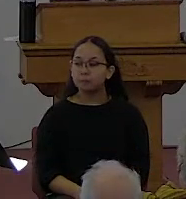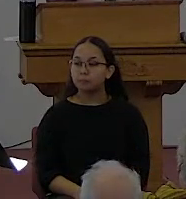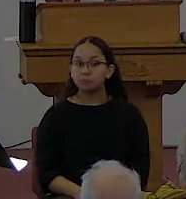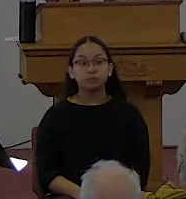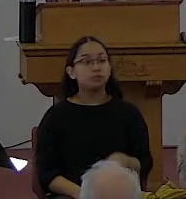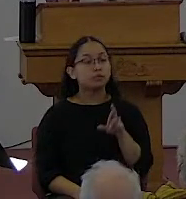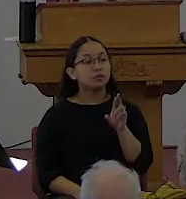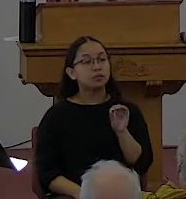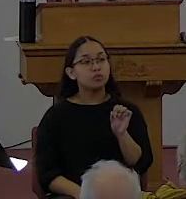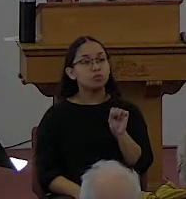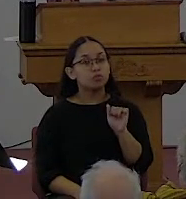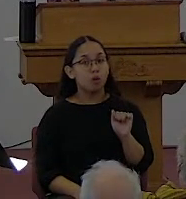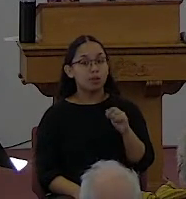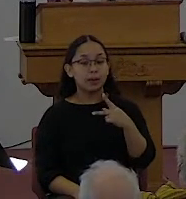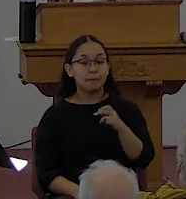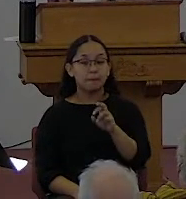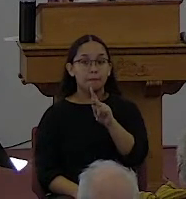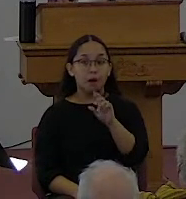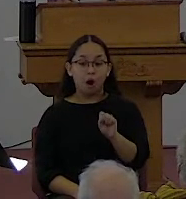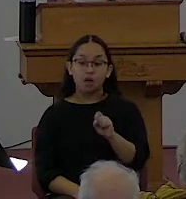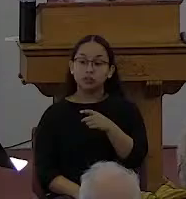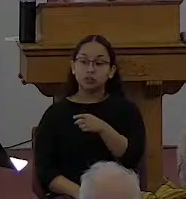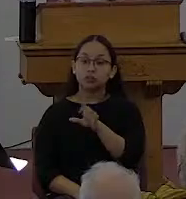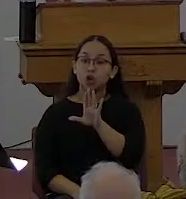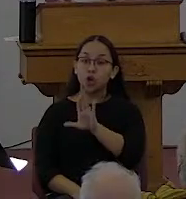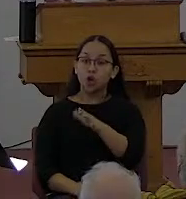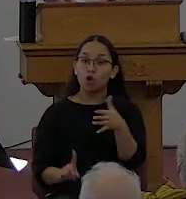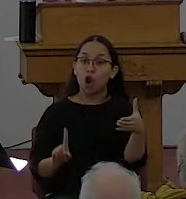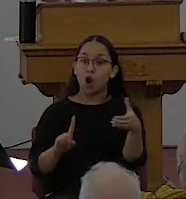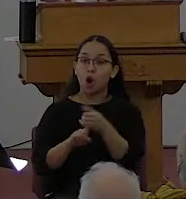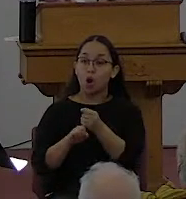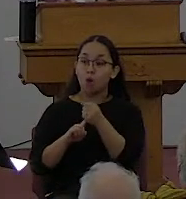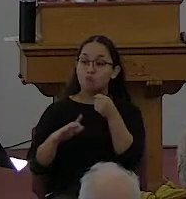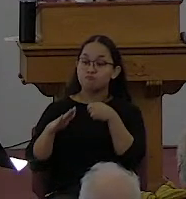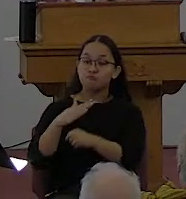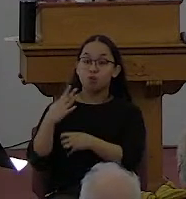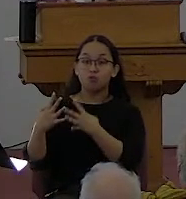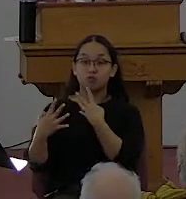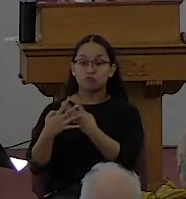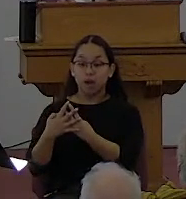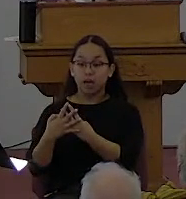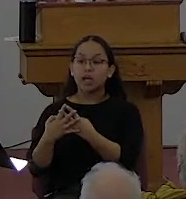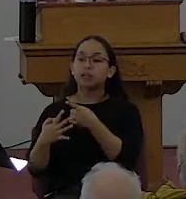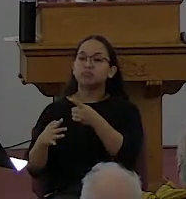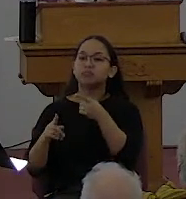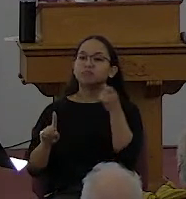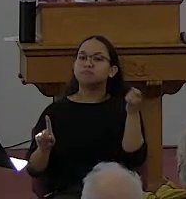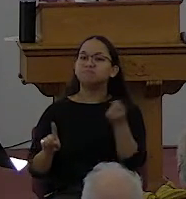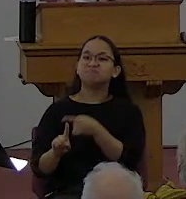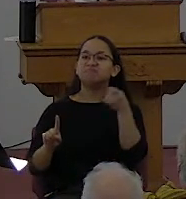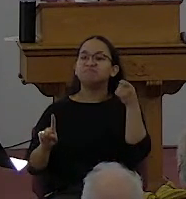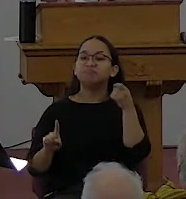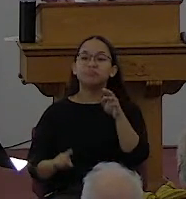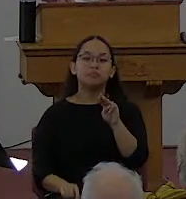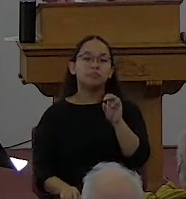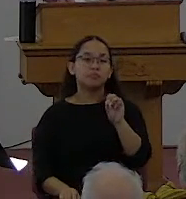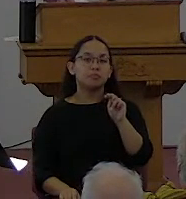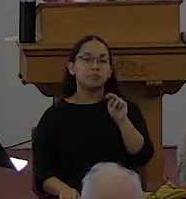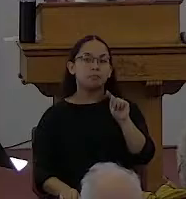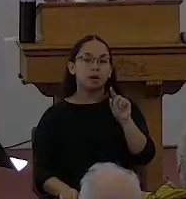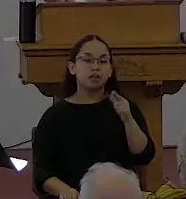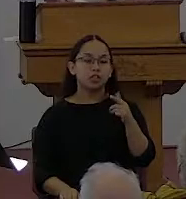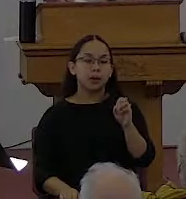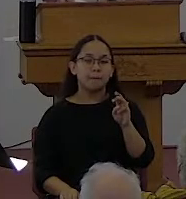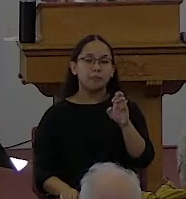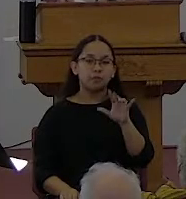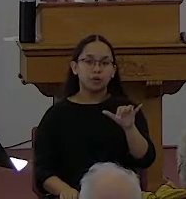Rosa Parks' arrest in December of 1955 sparked the Montgomery bus boycott, which